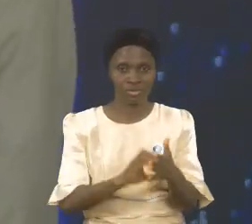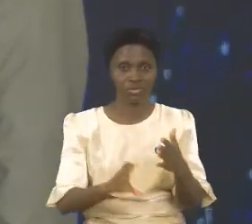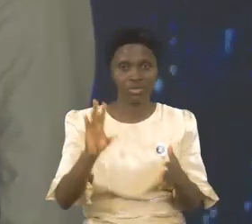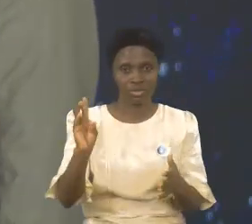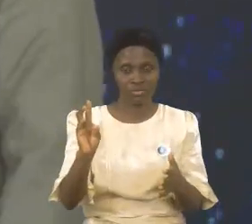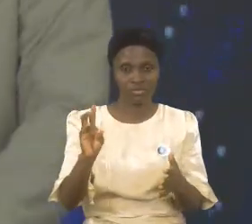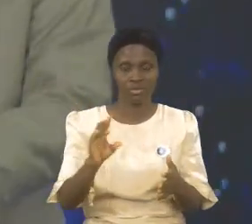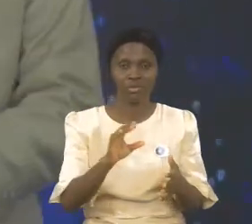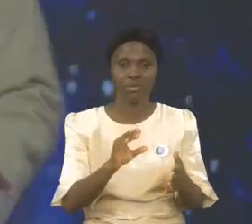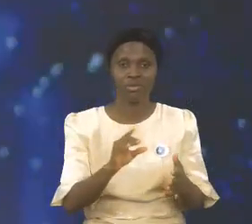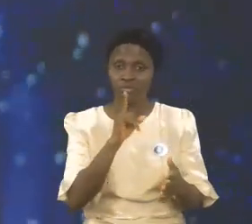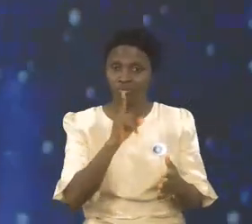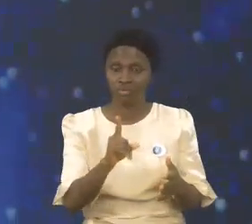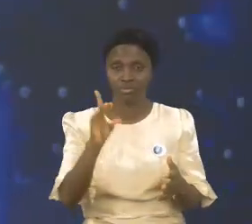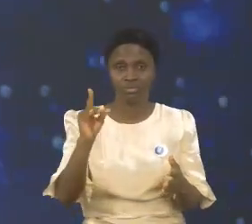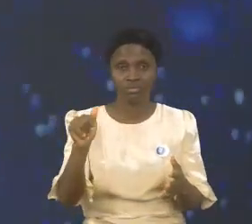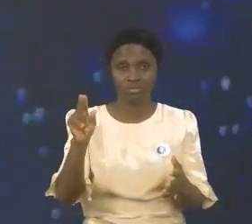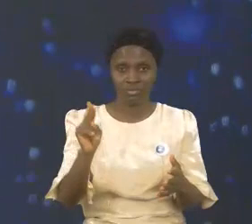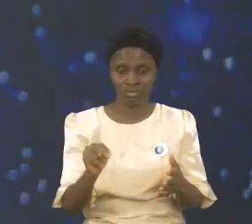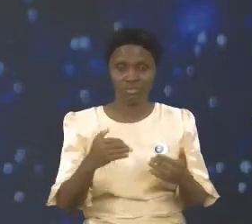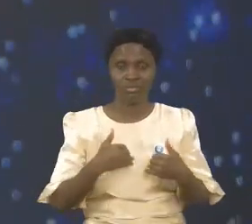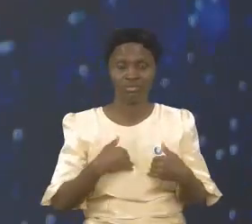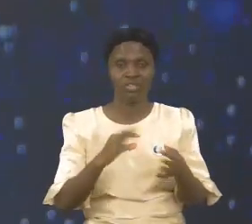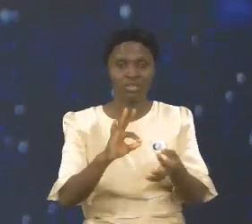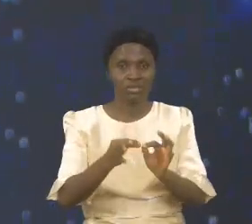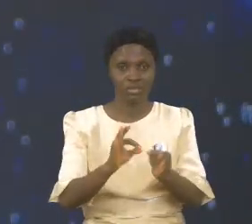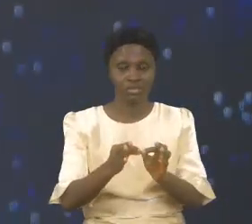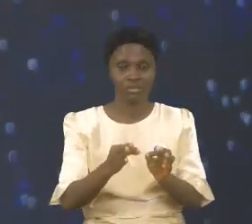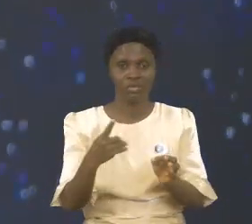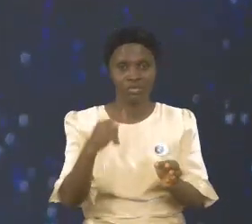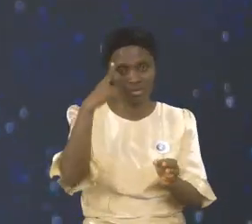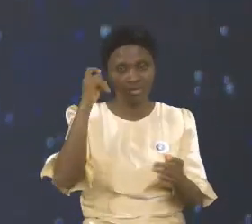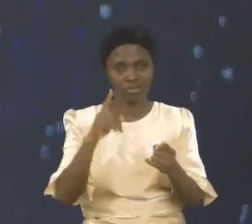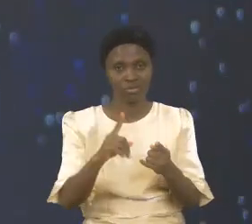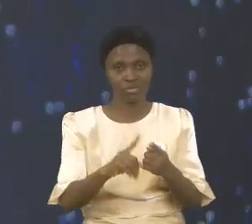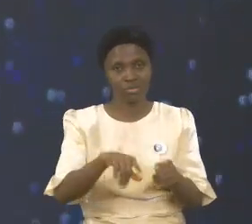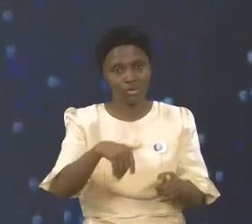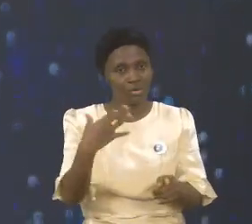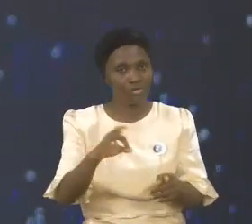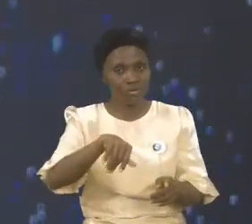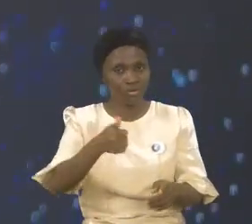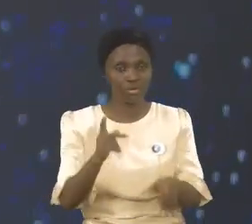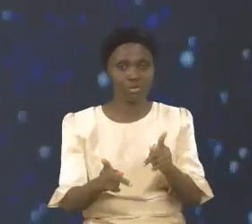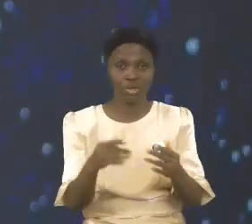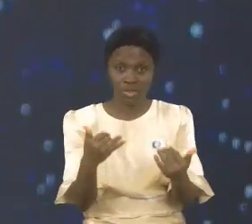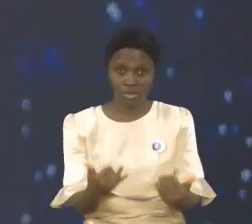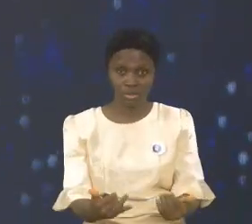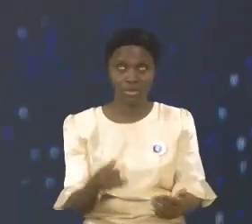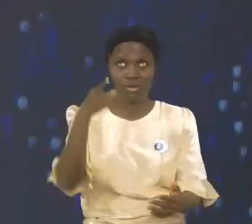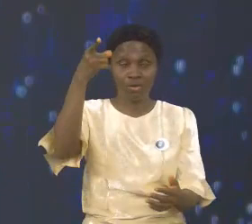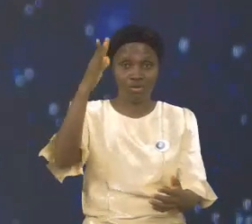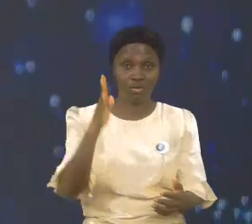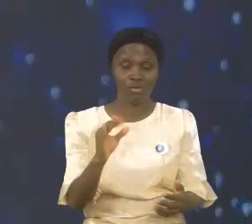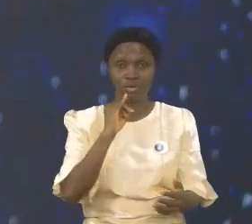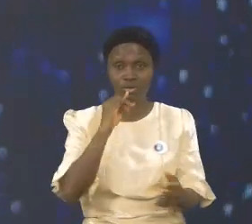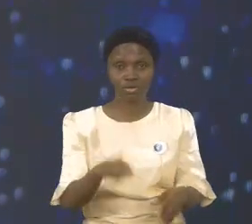dreams of other people, the revelation of other people, but now God is giving Daniel directly